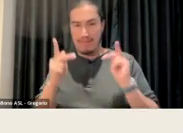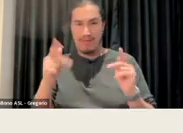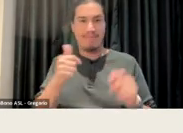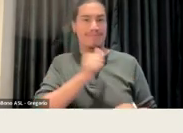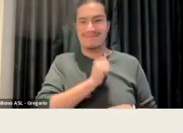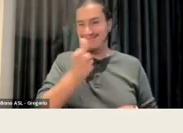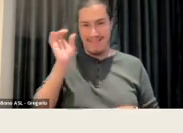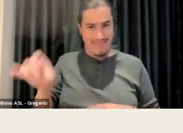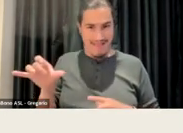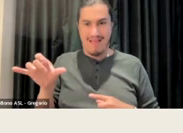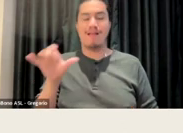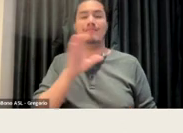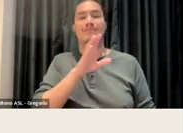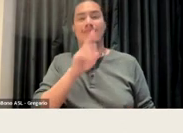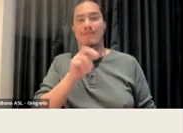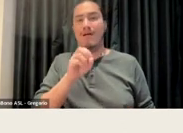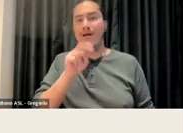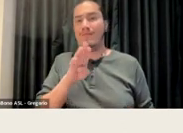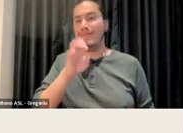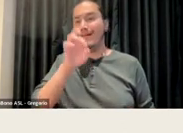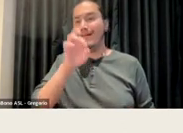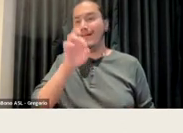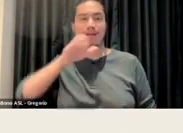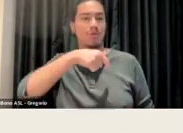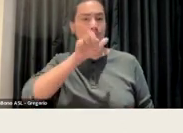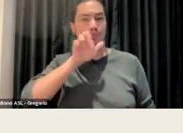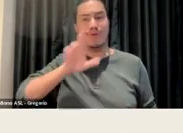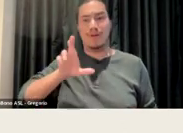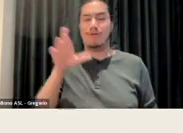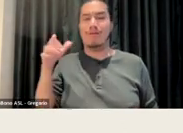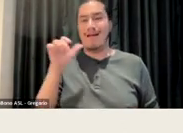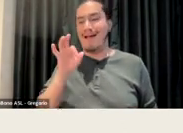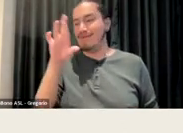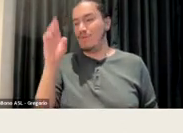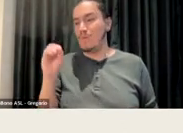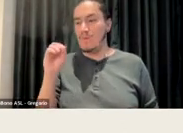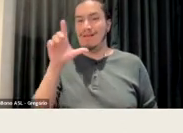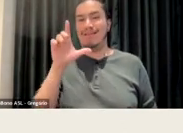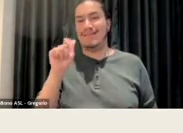queer, Afro-Latinx person. Like, that's not me. And so I'm going to talk about my community,